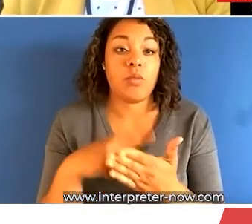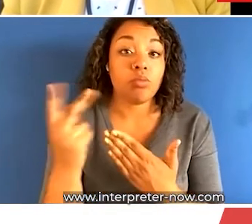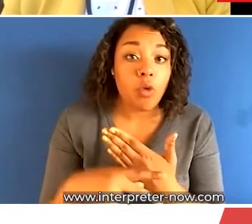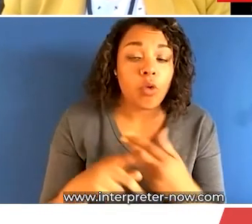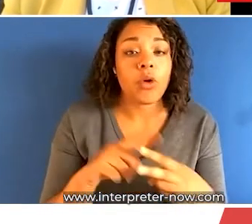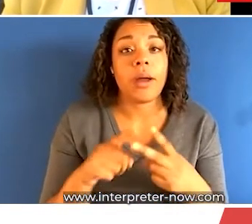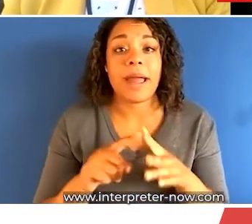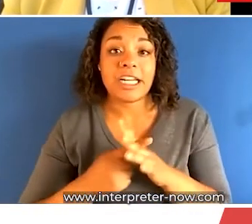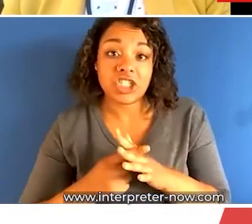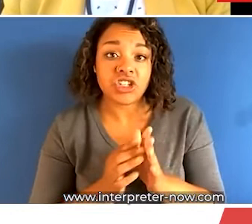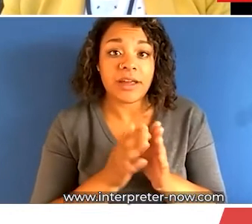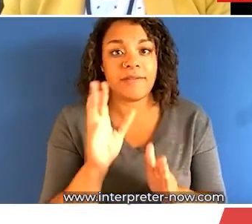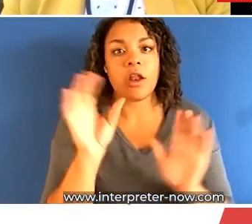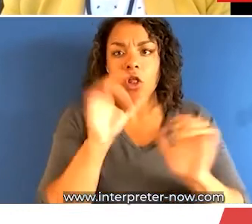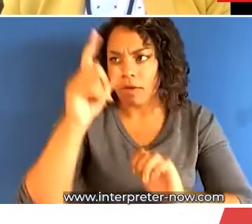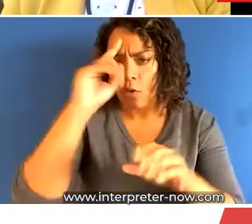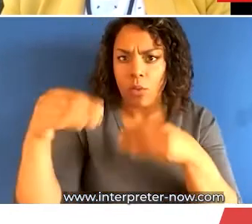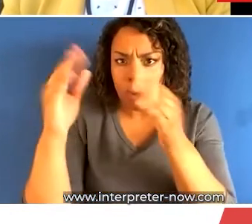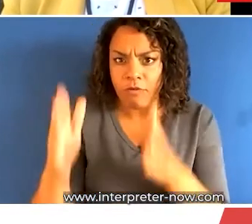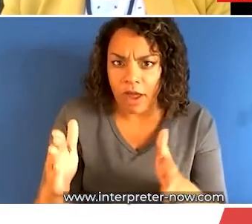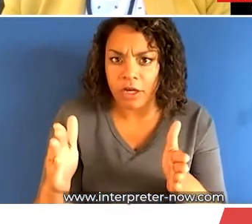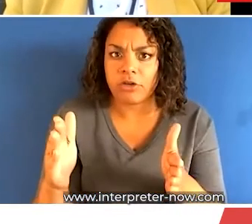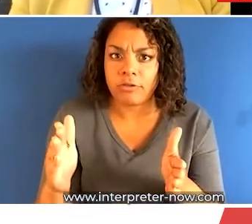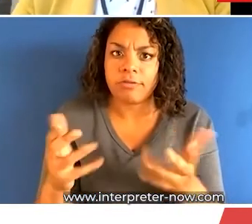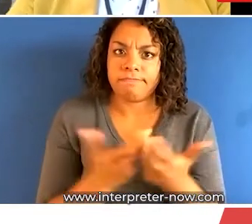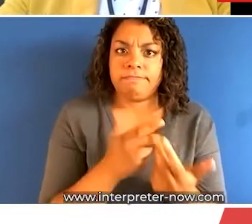initiatives, and looking for providers for a company.